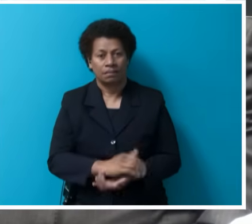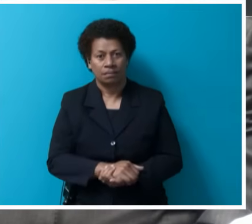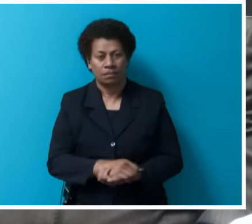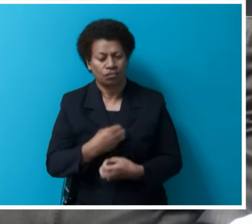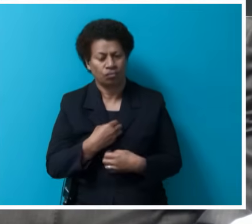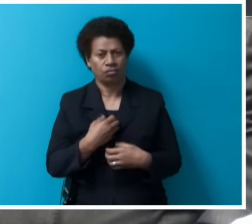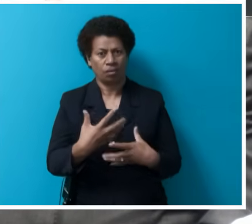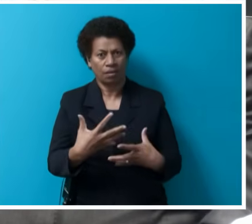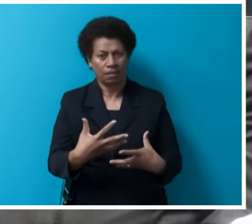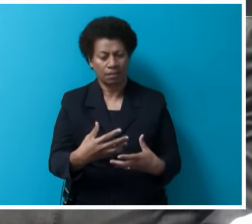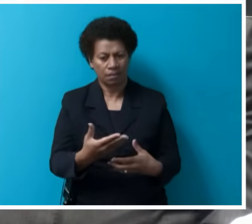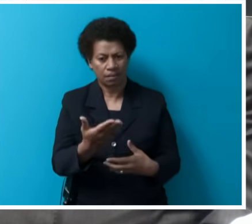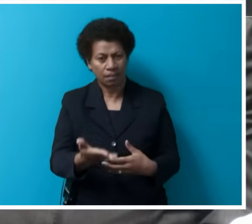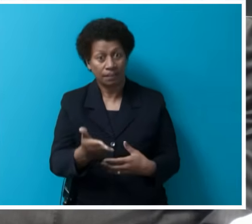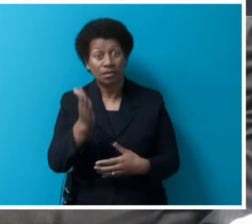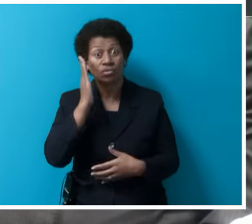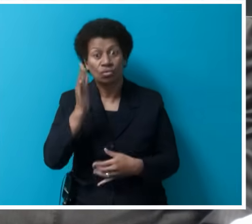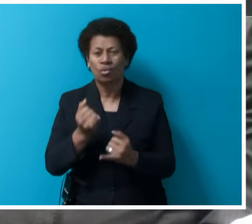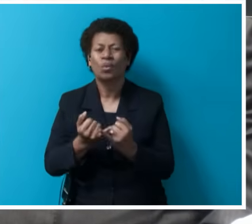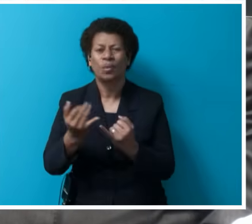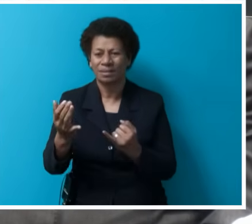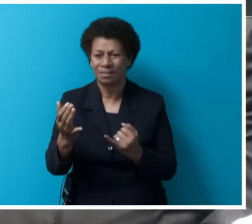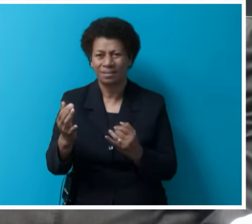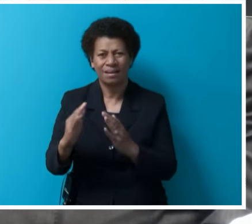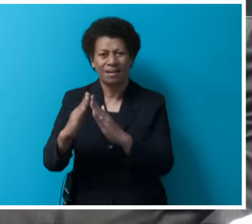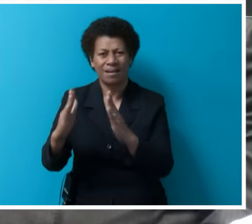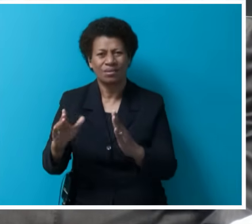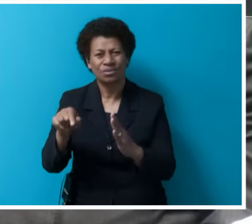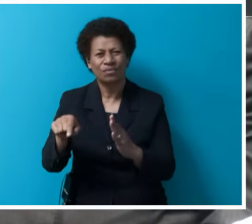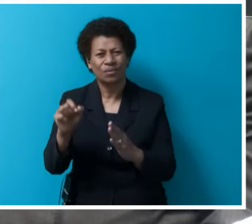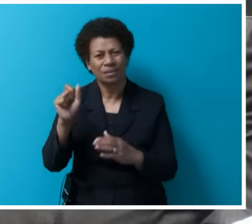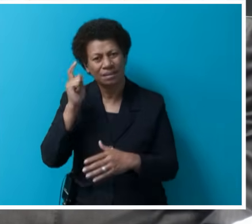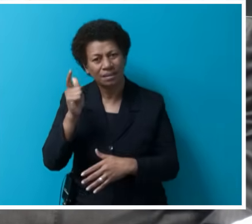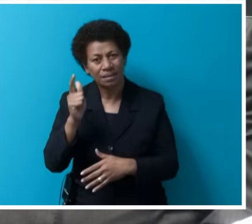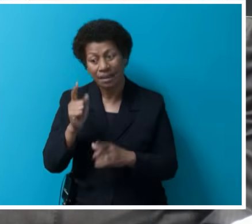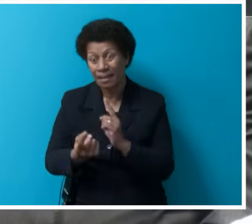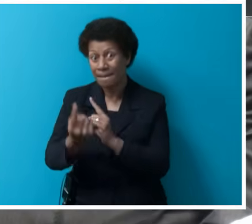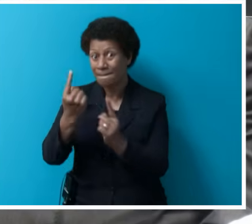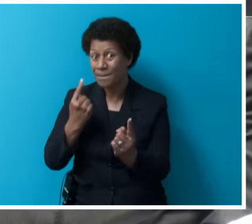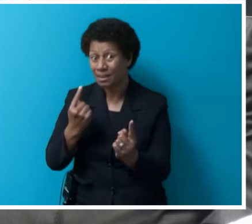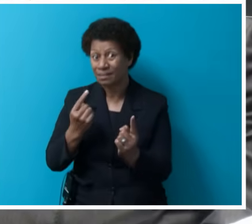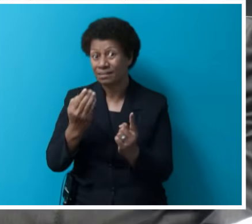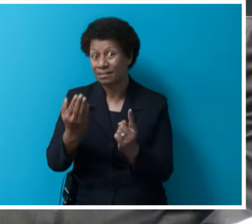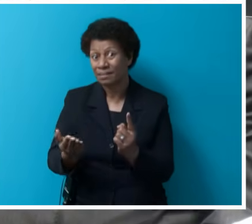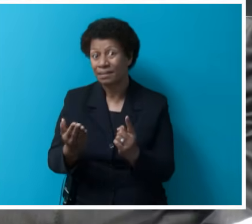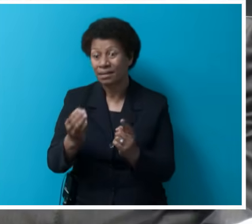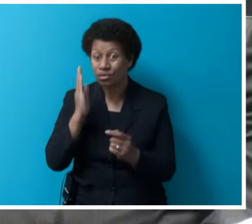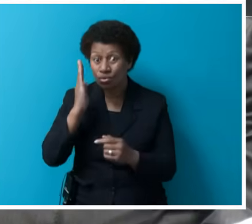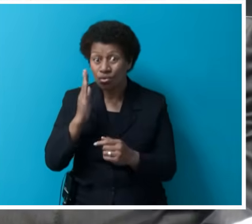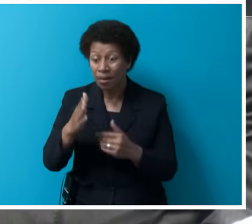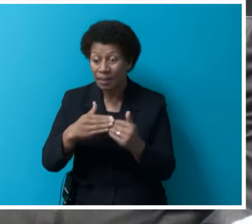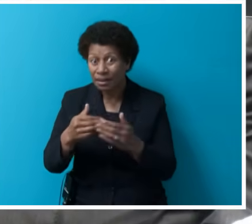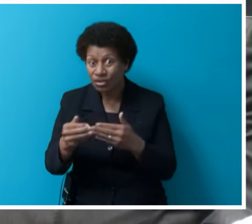management used to raise funds. The animal bazaars were something that we always looked forward to. And many of